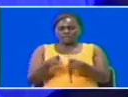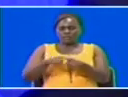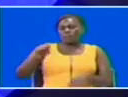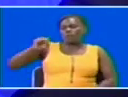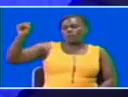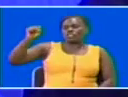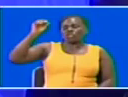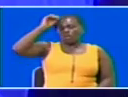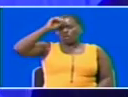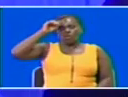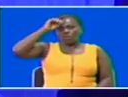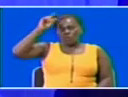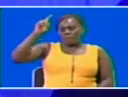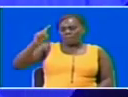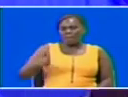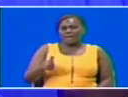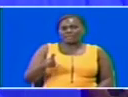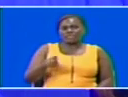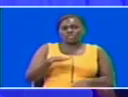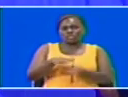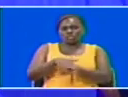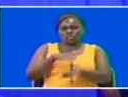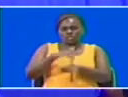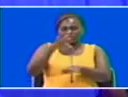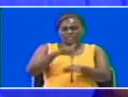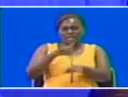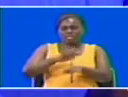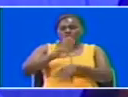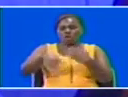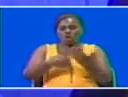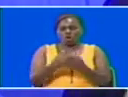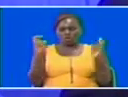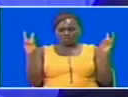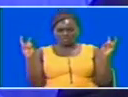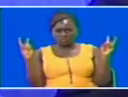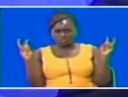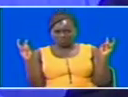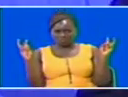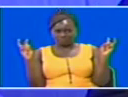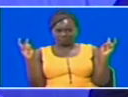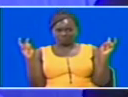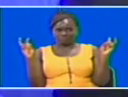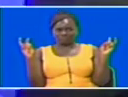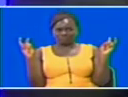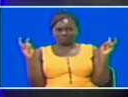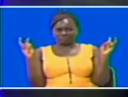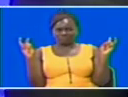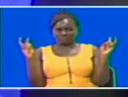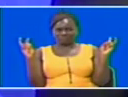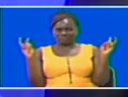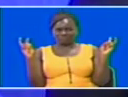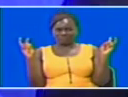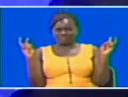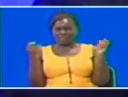opinion must start slowly running out of fashion. But I have this sense that in